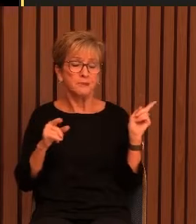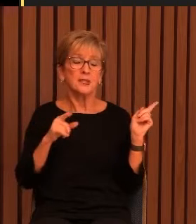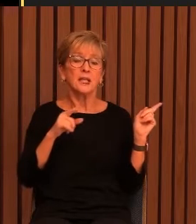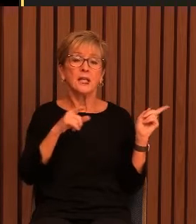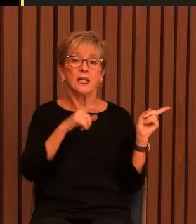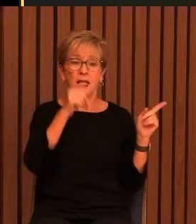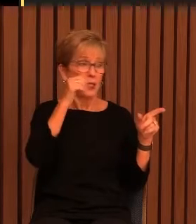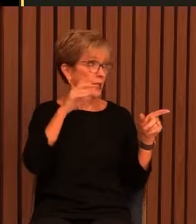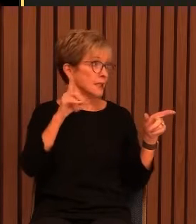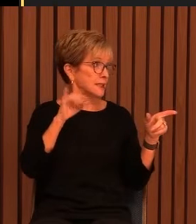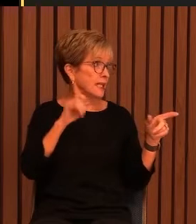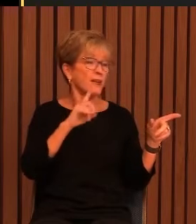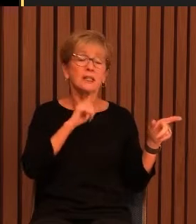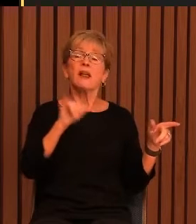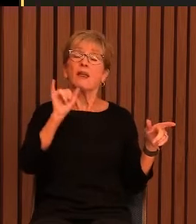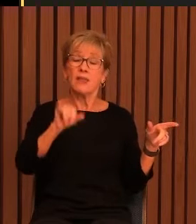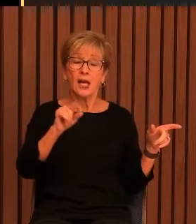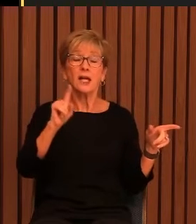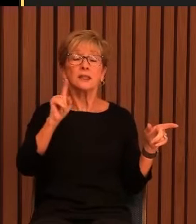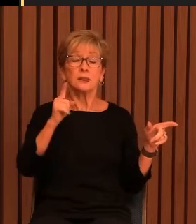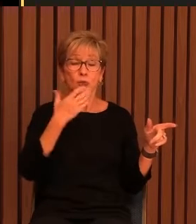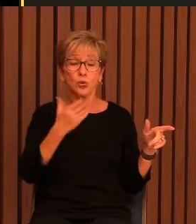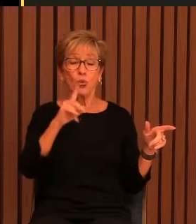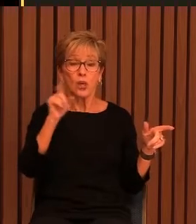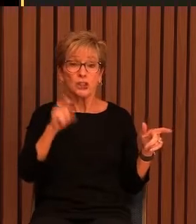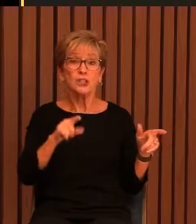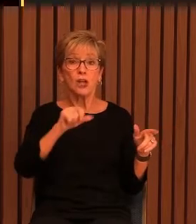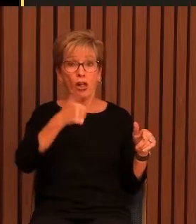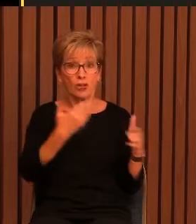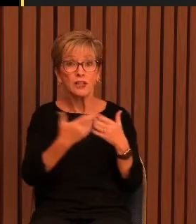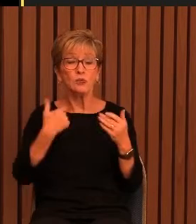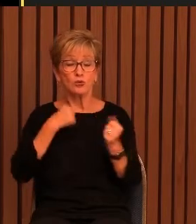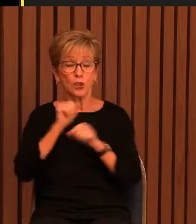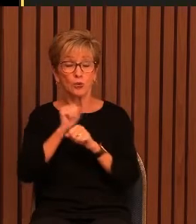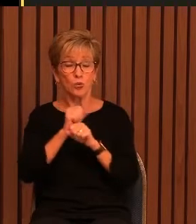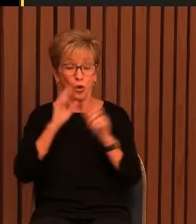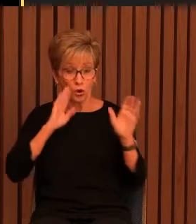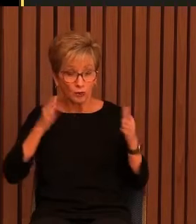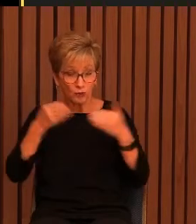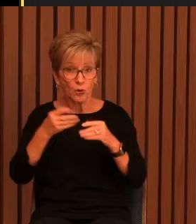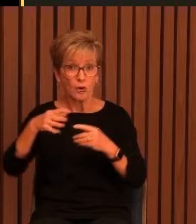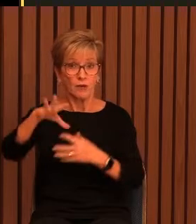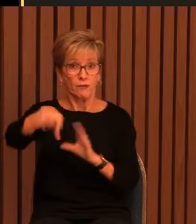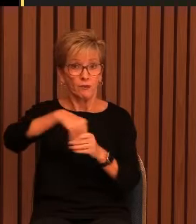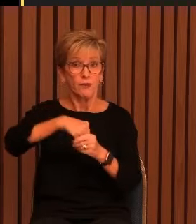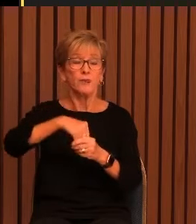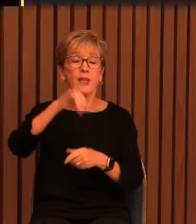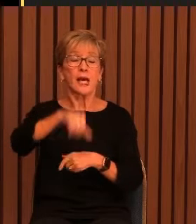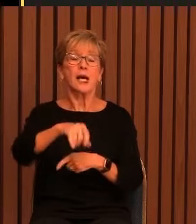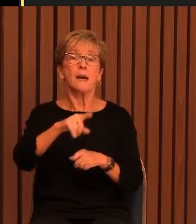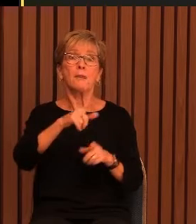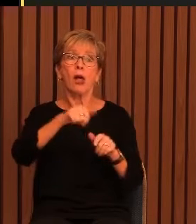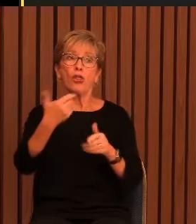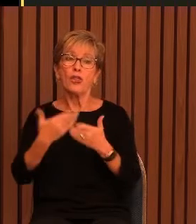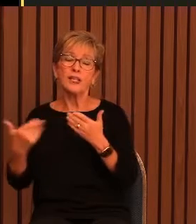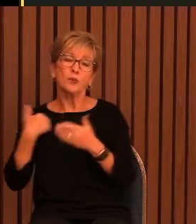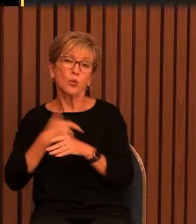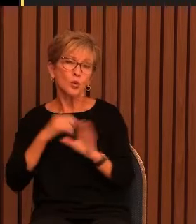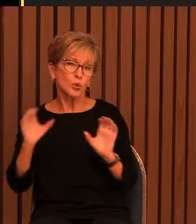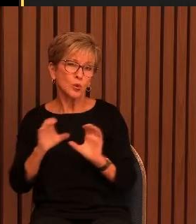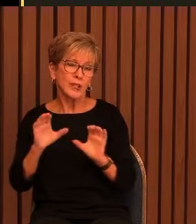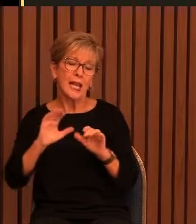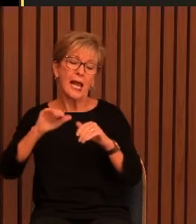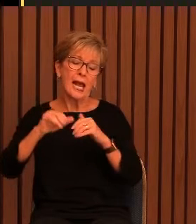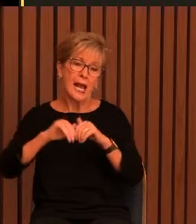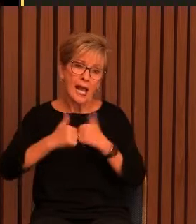that's one of the other things we're working on with our L3, working with some other things that we're doing is how do